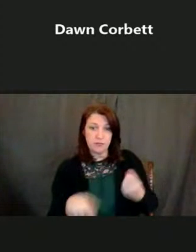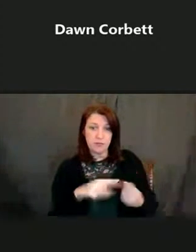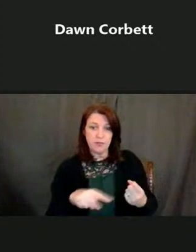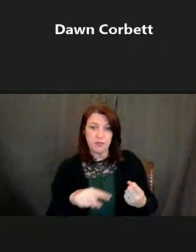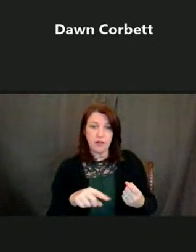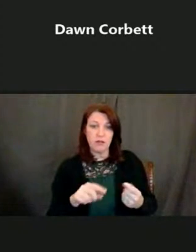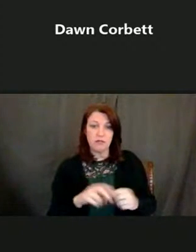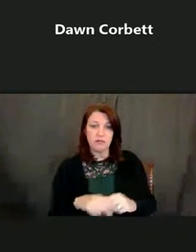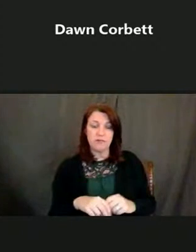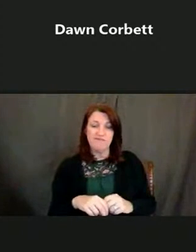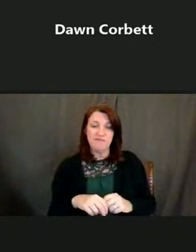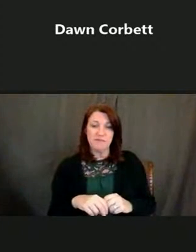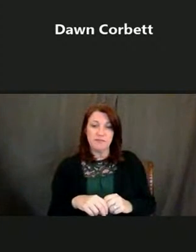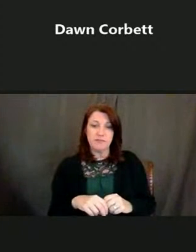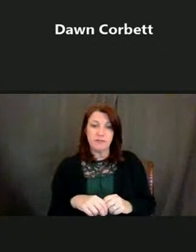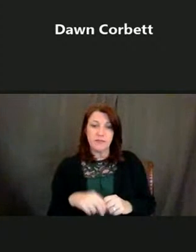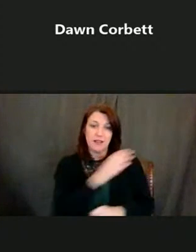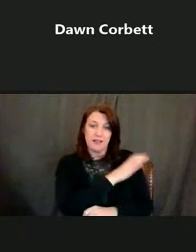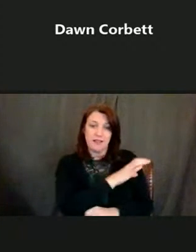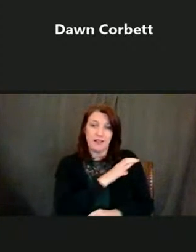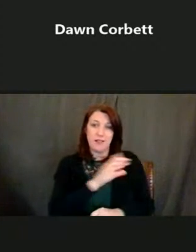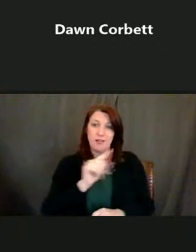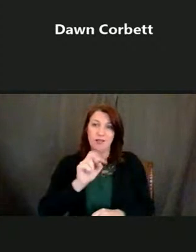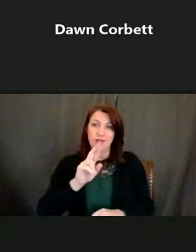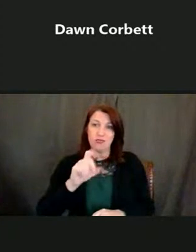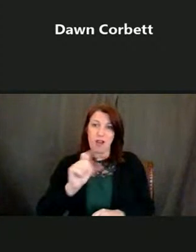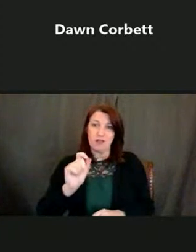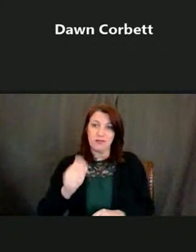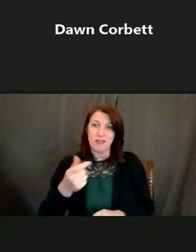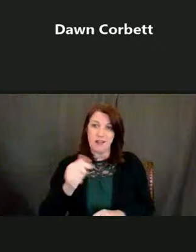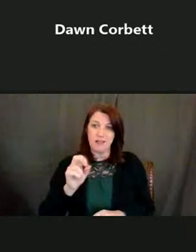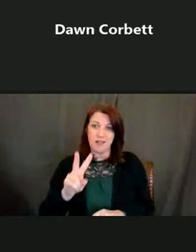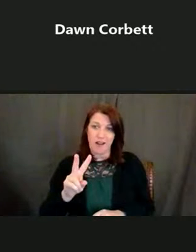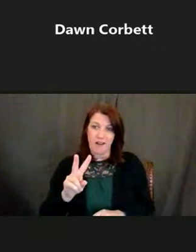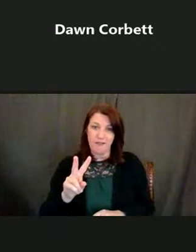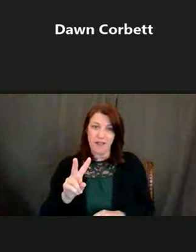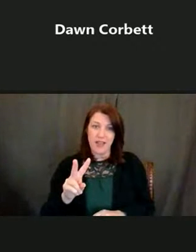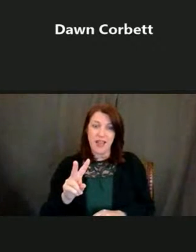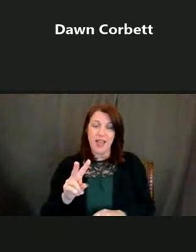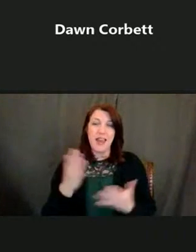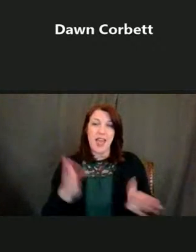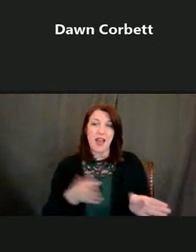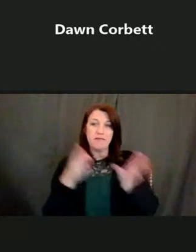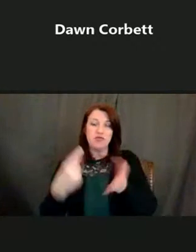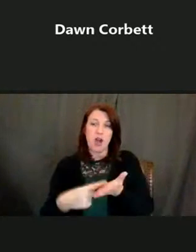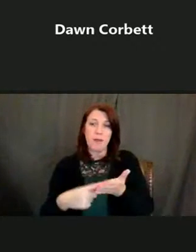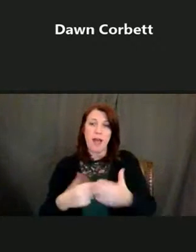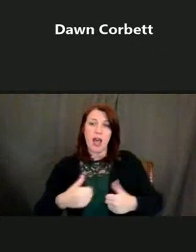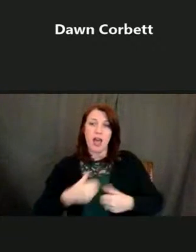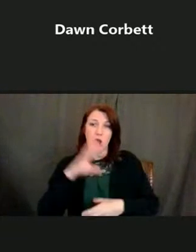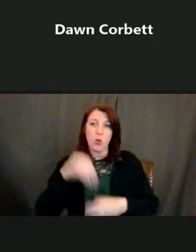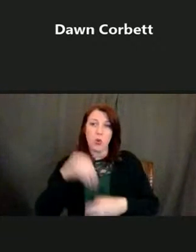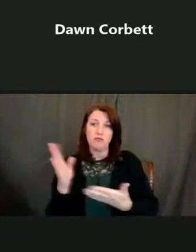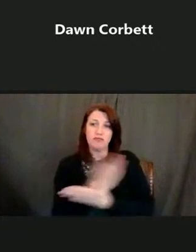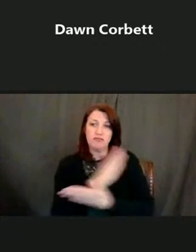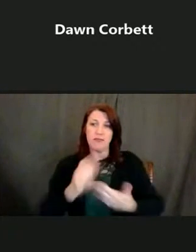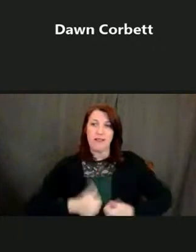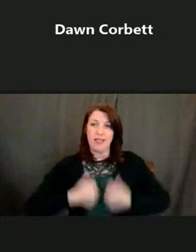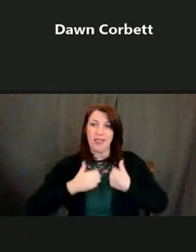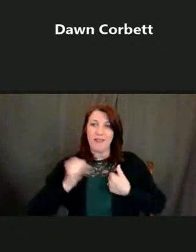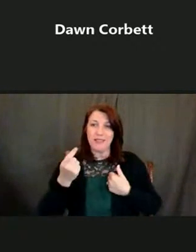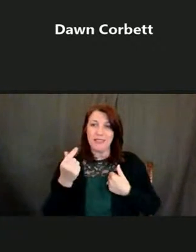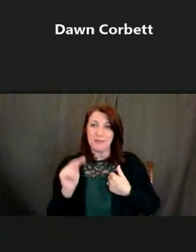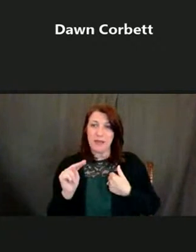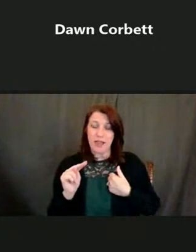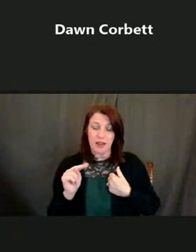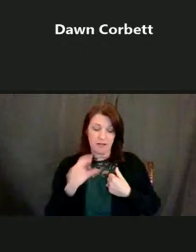So now I'd like to talk a bit about the requirements of the inclusion across the lifespan policy. So NIH requires that individuals of all ages